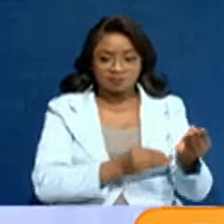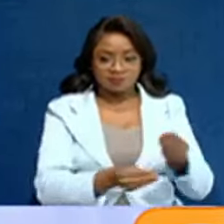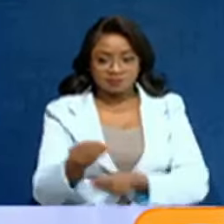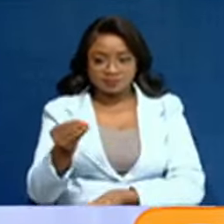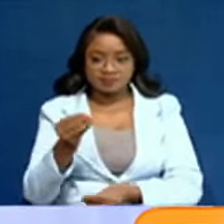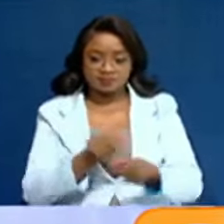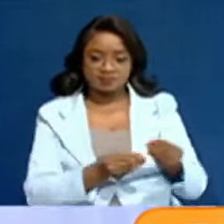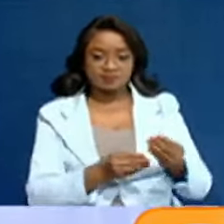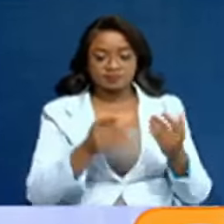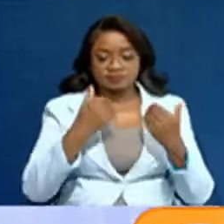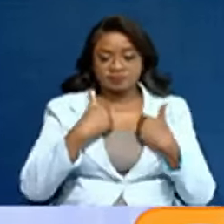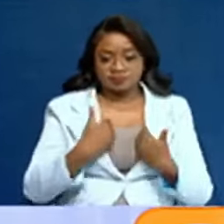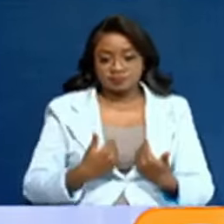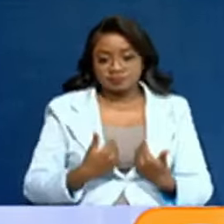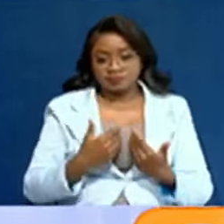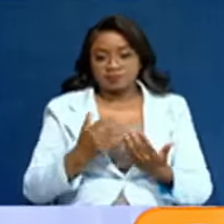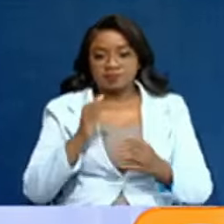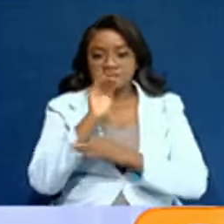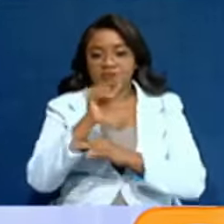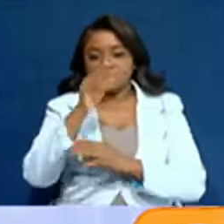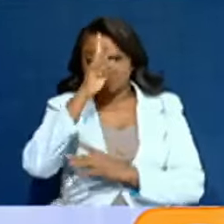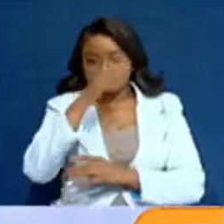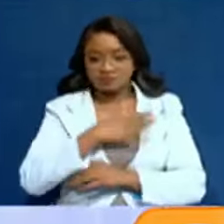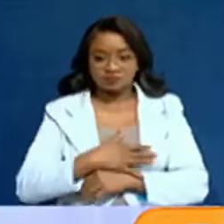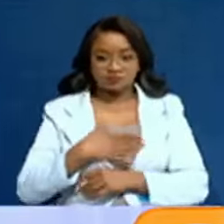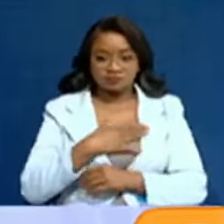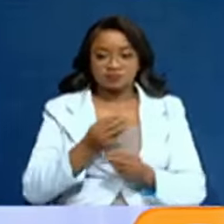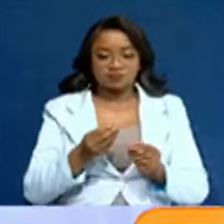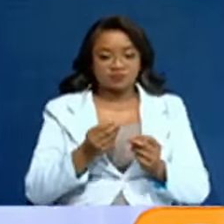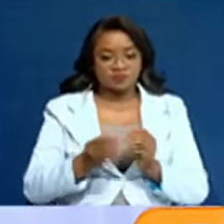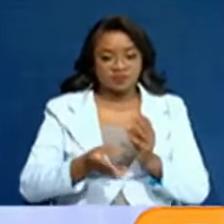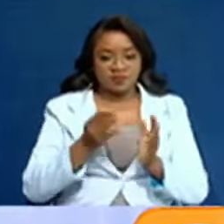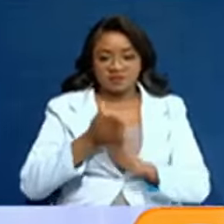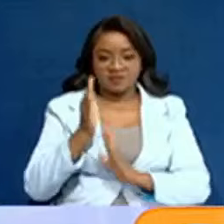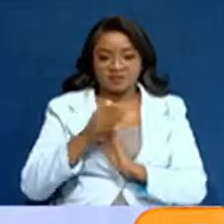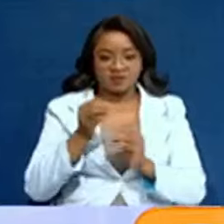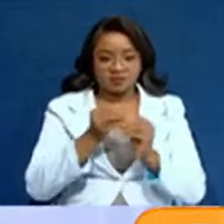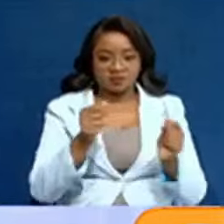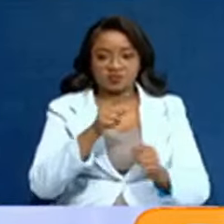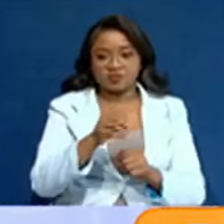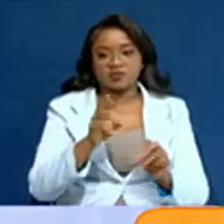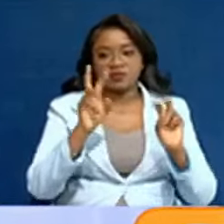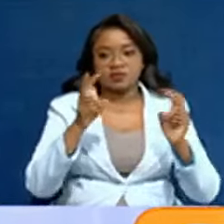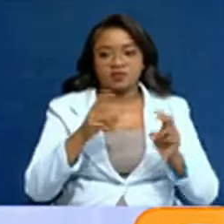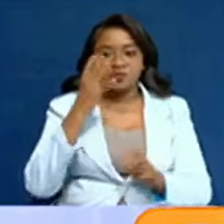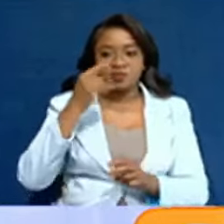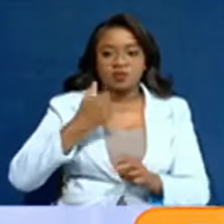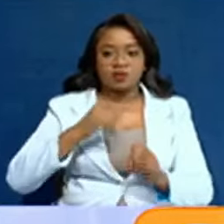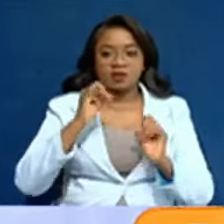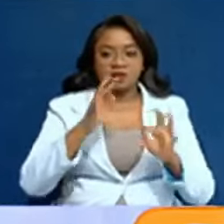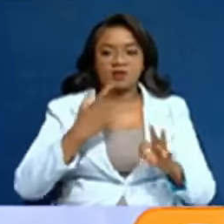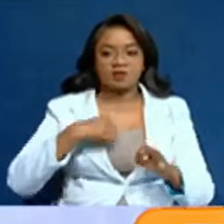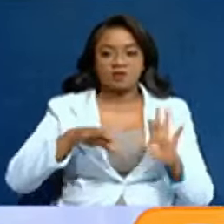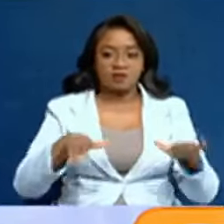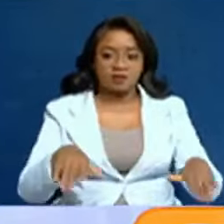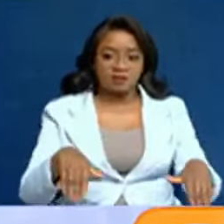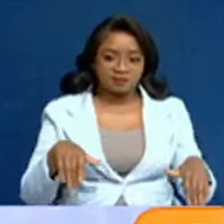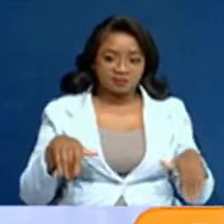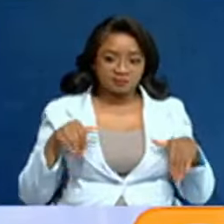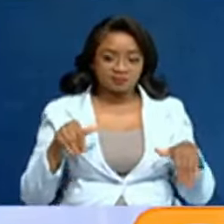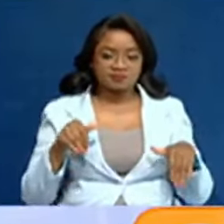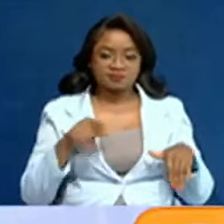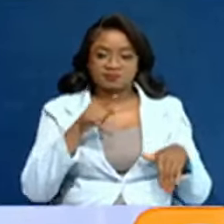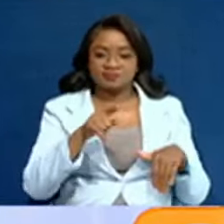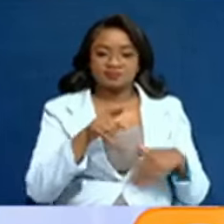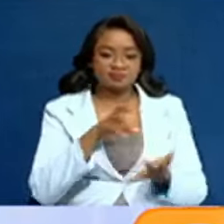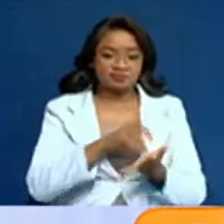naomba polisi kama wananisaidia tuharakishe hii issue. Nda appreciate sana because the longer tunachukua pia unajua kesi inaenda